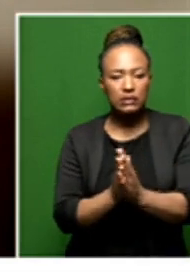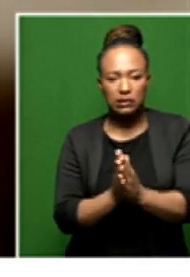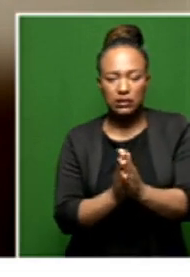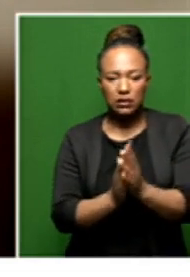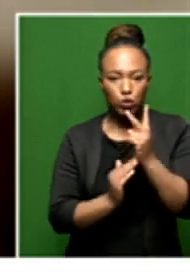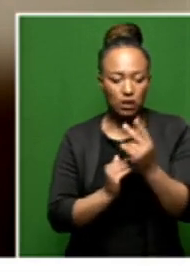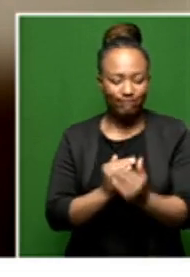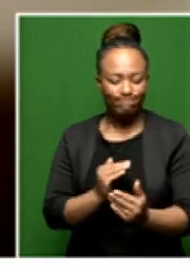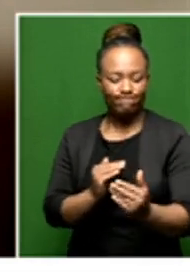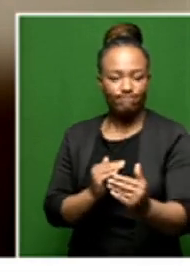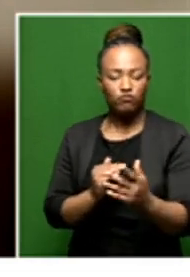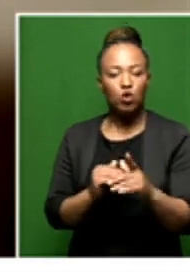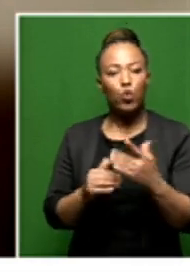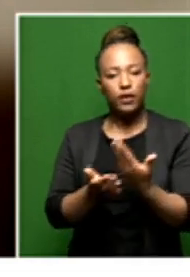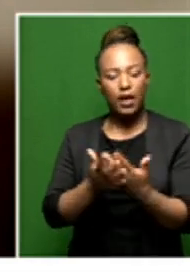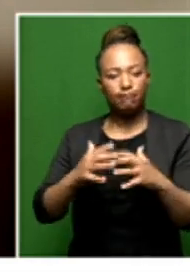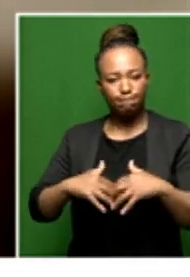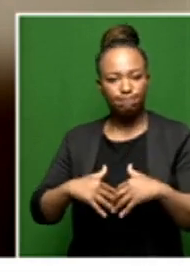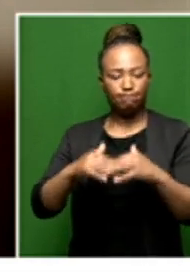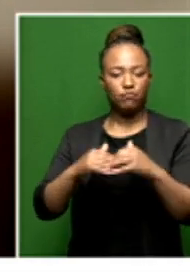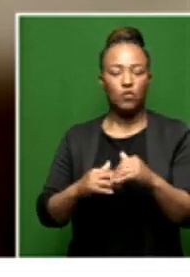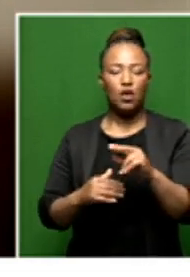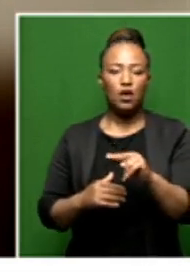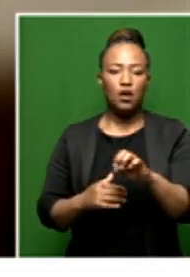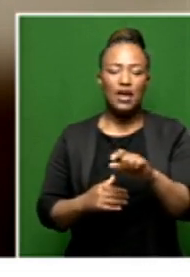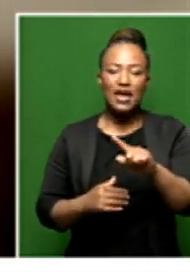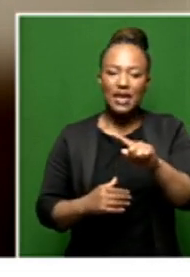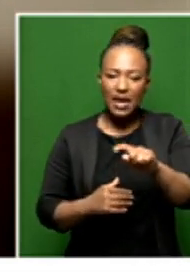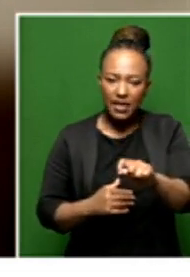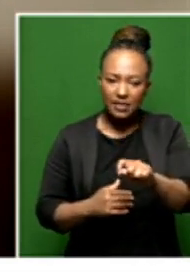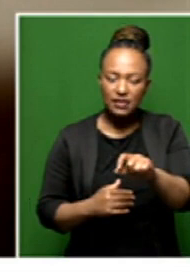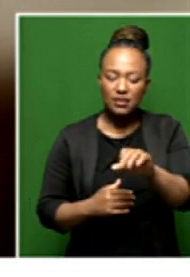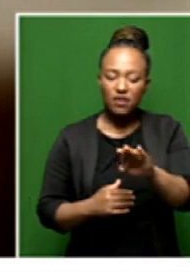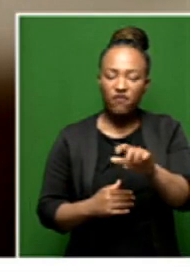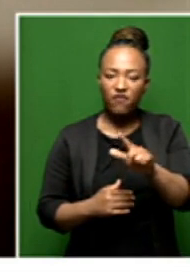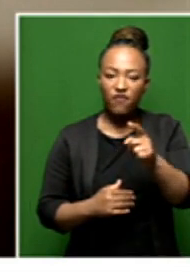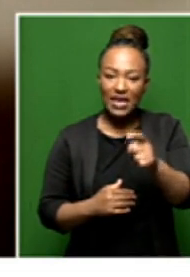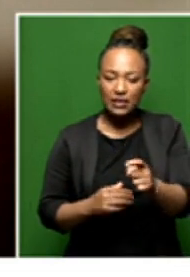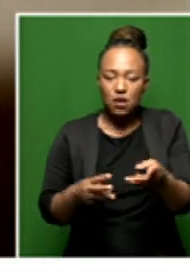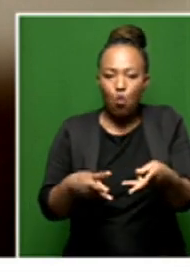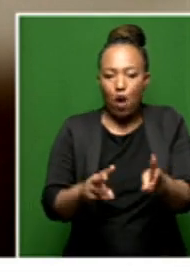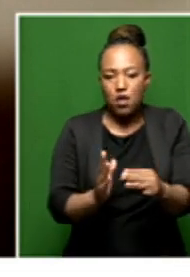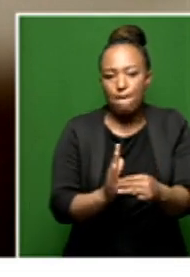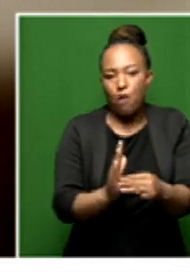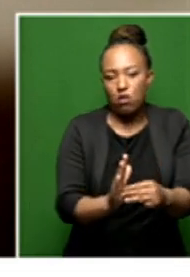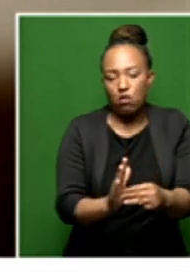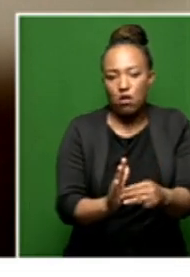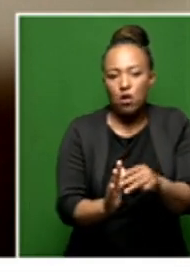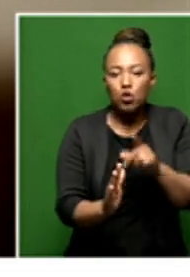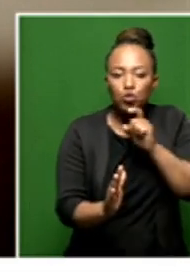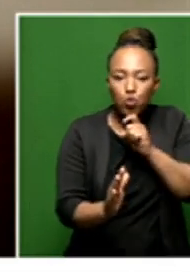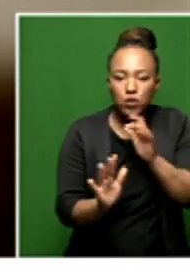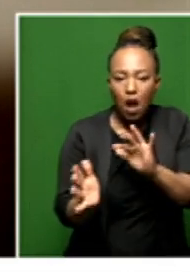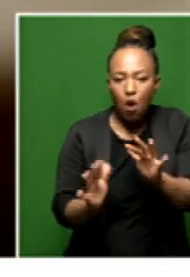deeper exploration to create this Netflix model or subscription model for antibiotics and